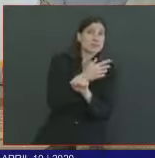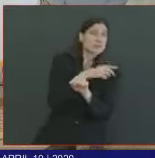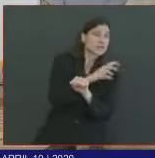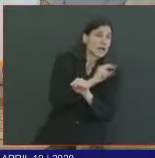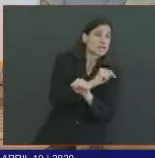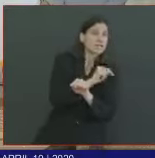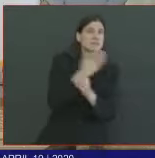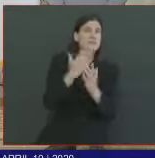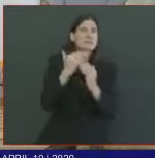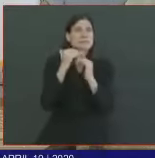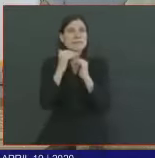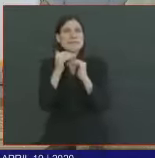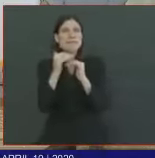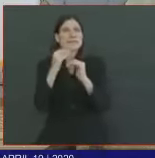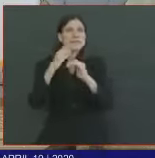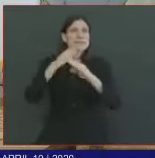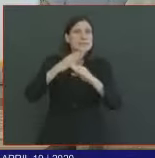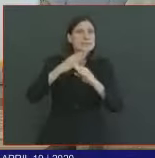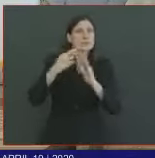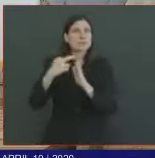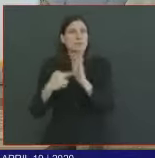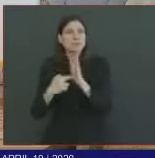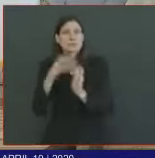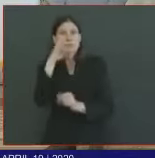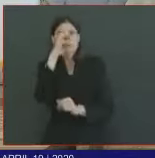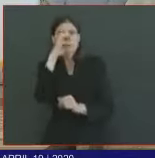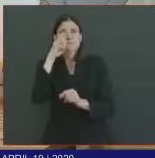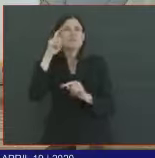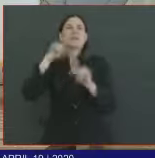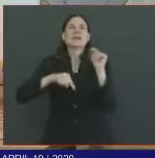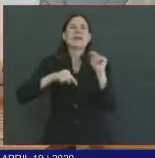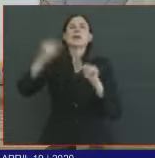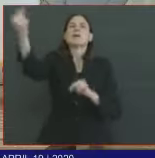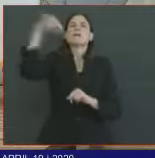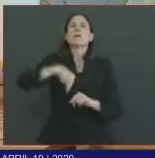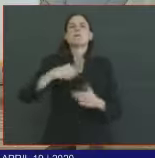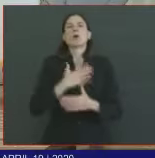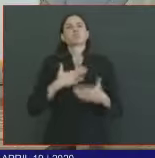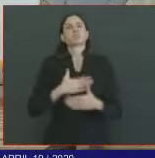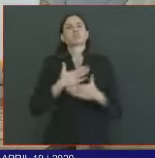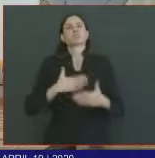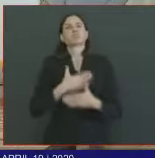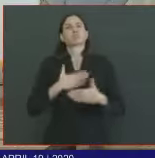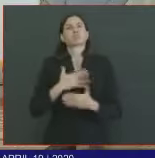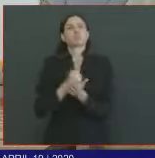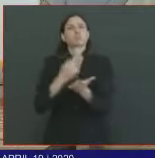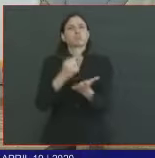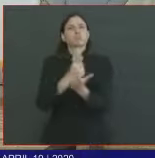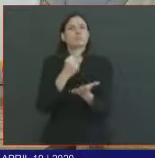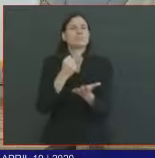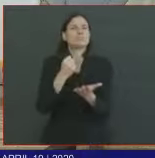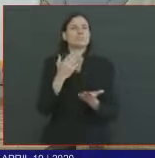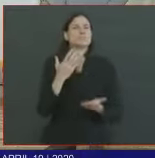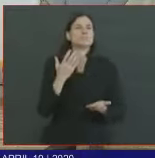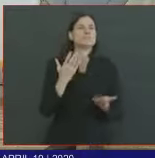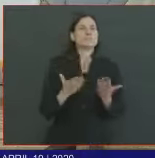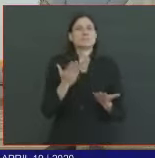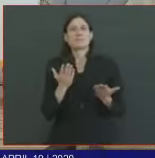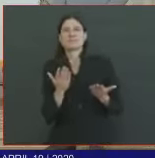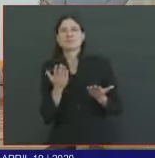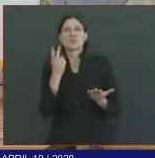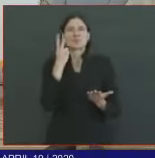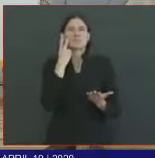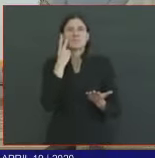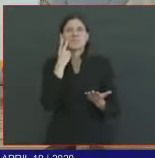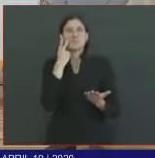a requirement that folks check in so they know they are here and they're healthy, or if they're not healthy, they're in